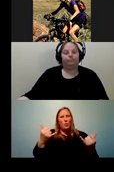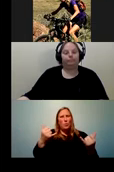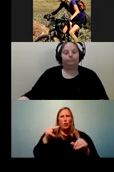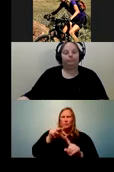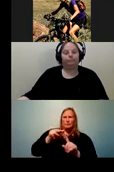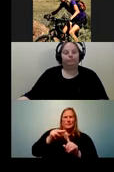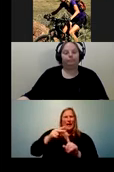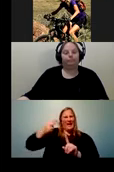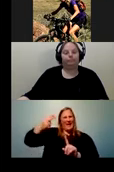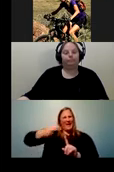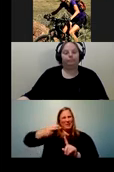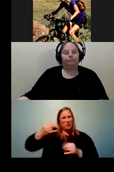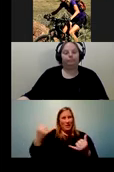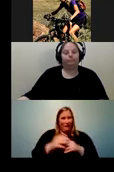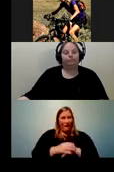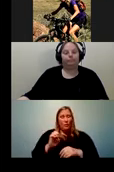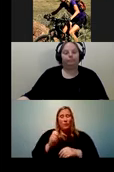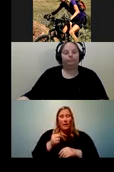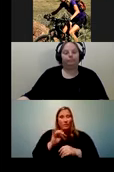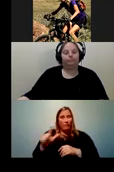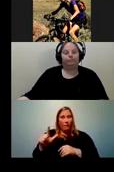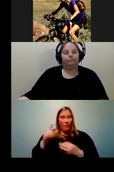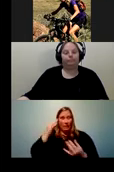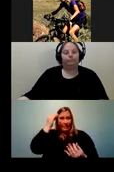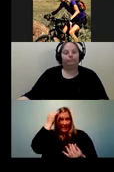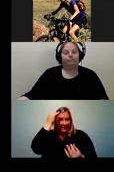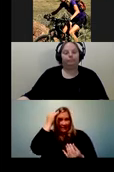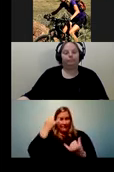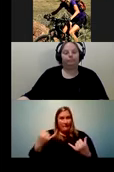history when ethical thinking is just,